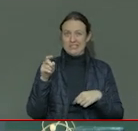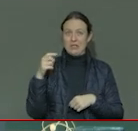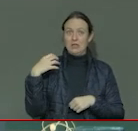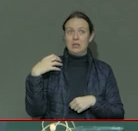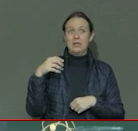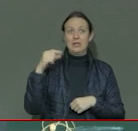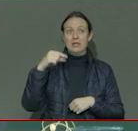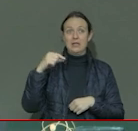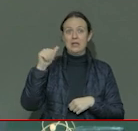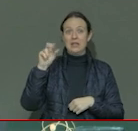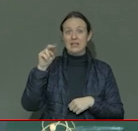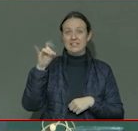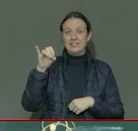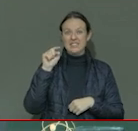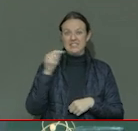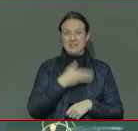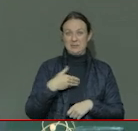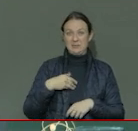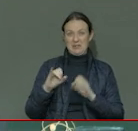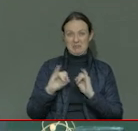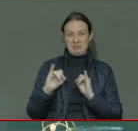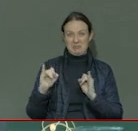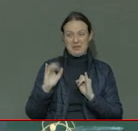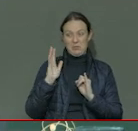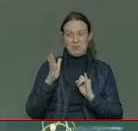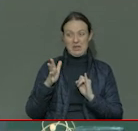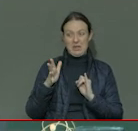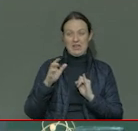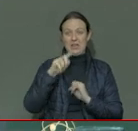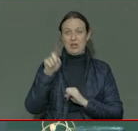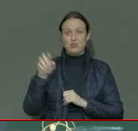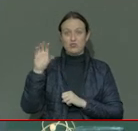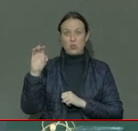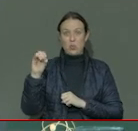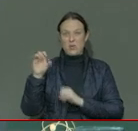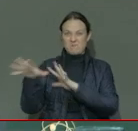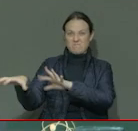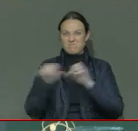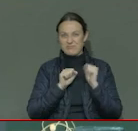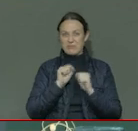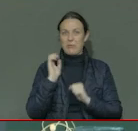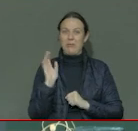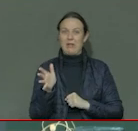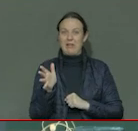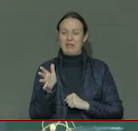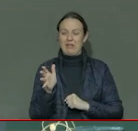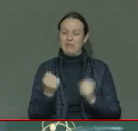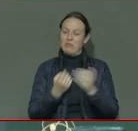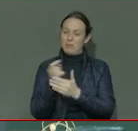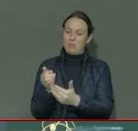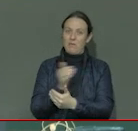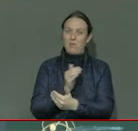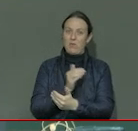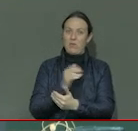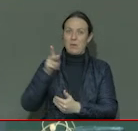because she was such a dictator, she would at some time take over his zoo. And before that happens, he decided